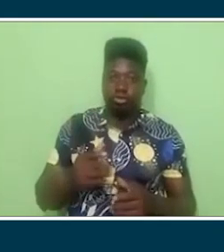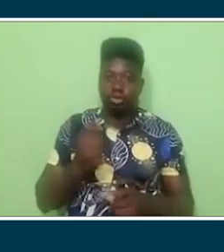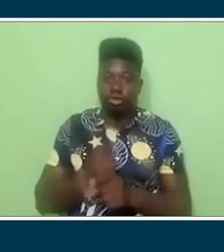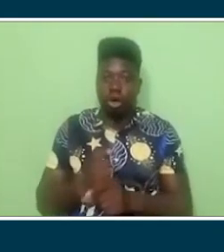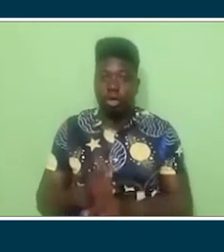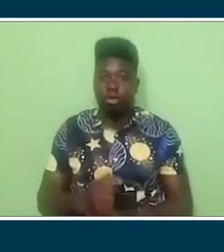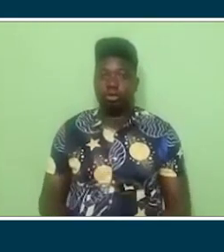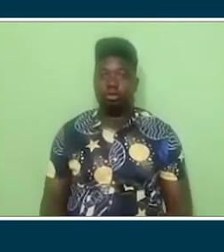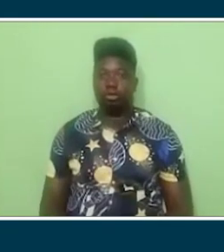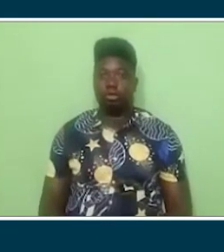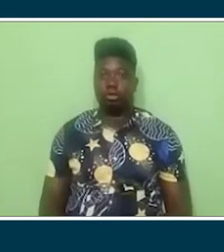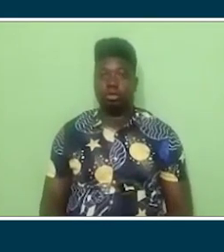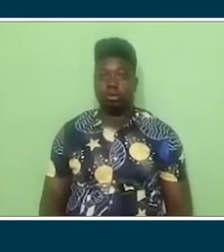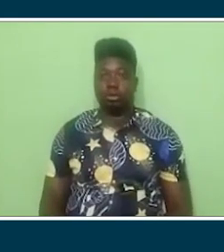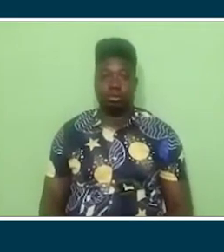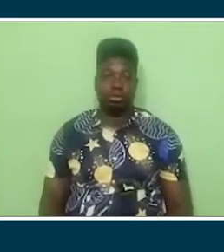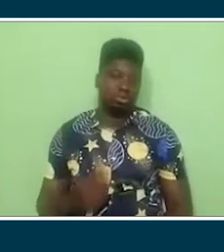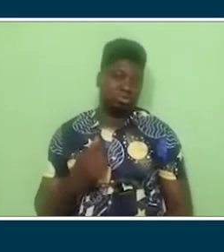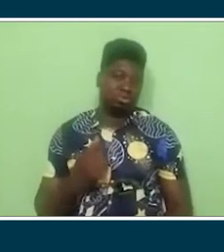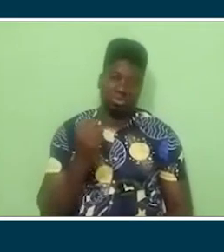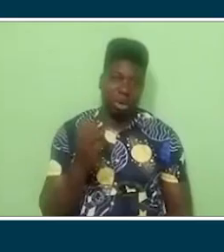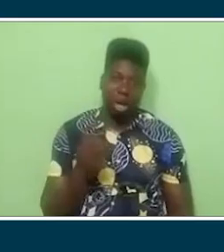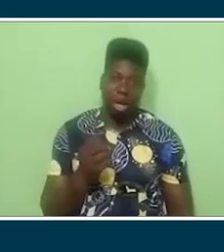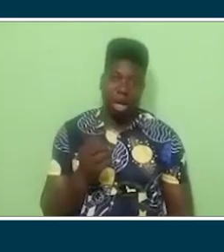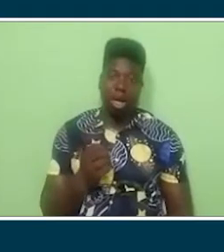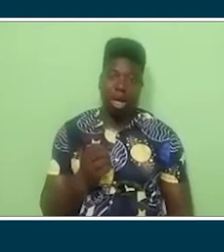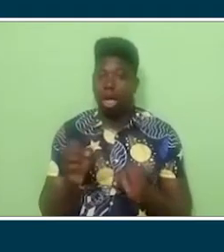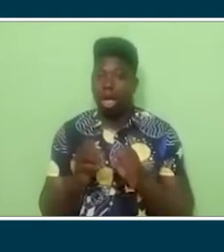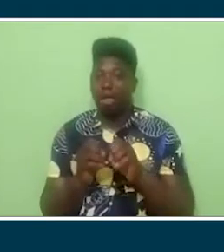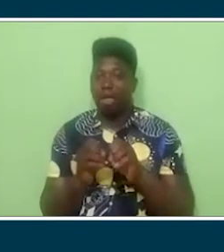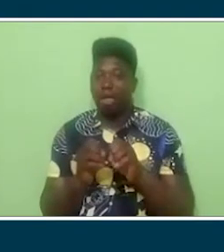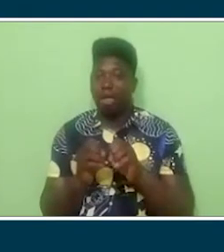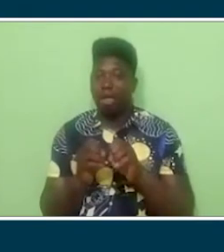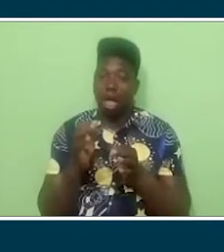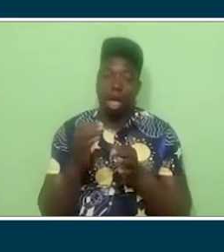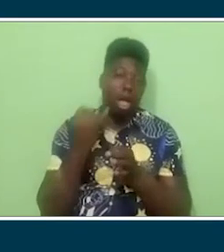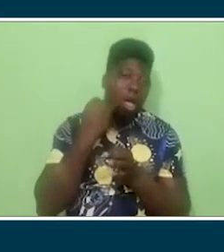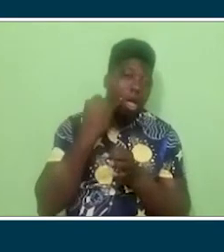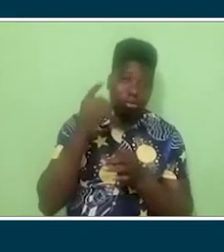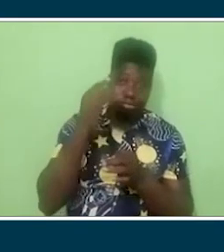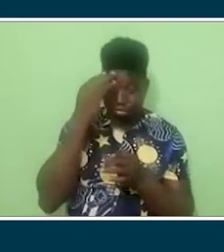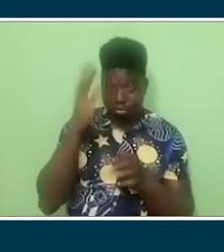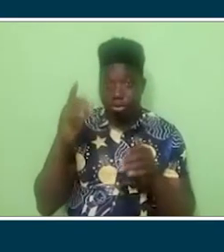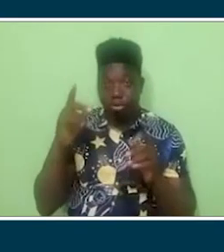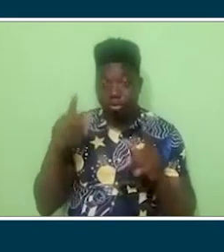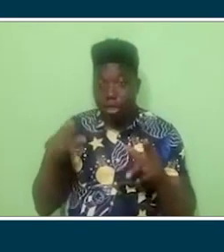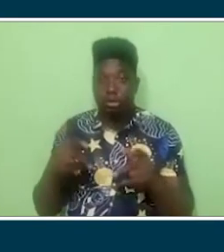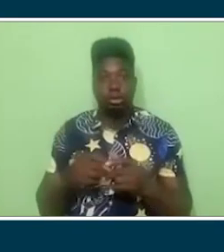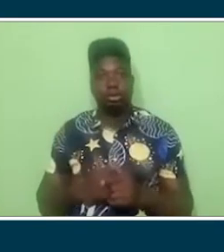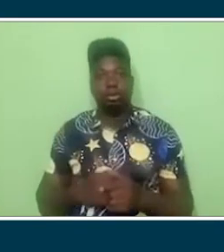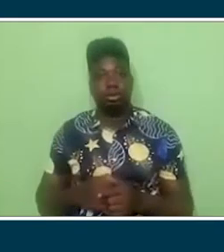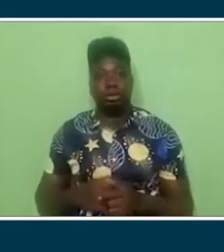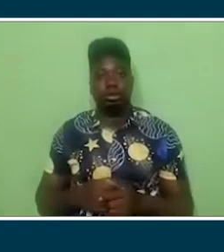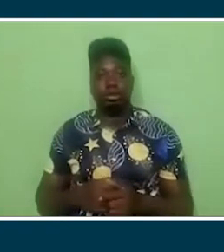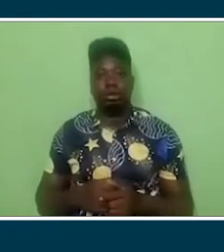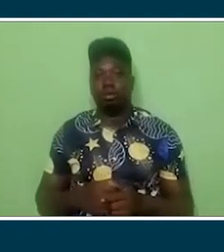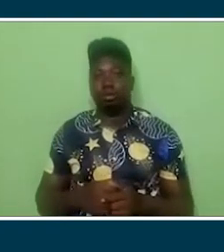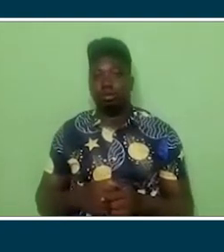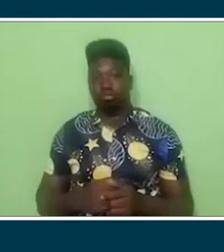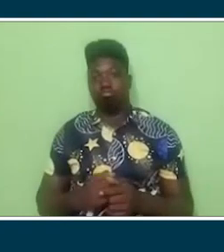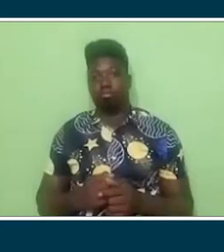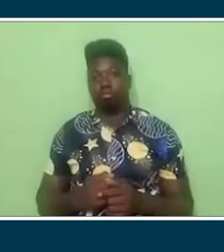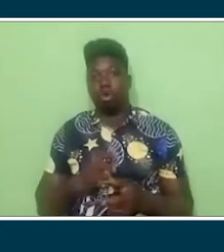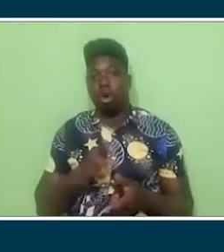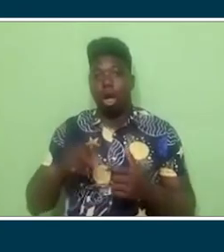disturbing. Yeah, so, and even if you don't know the person that's being attacked or canceled, there is